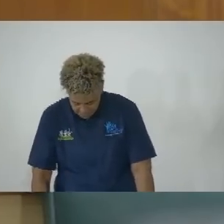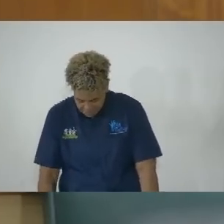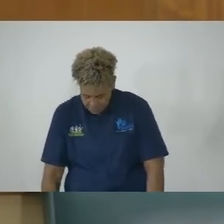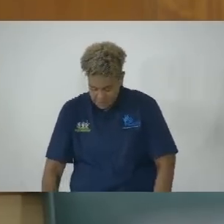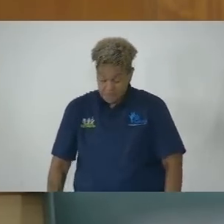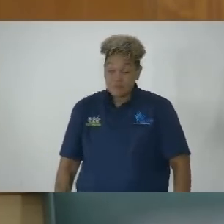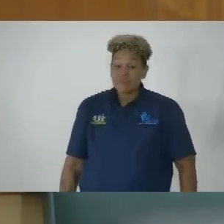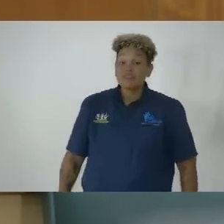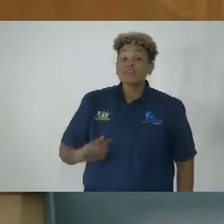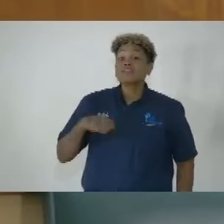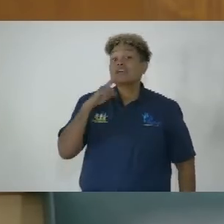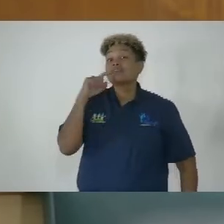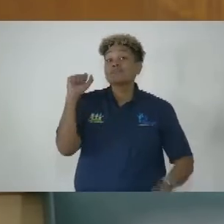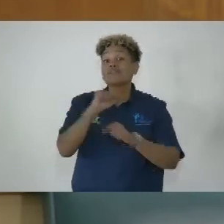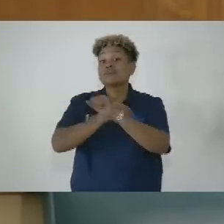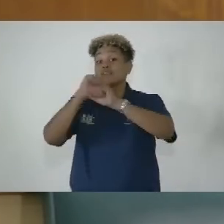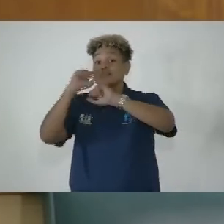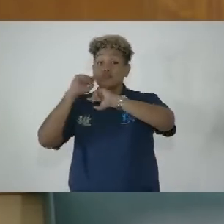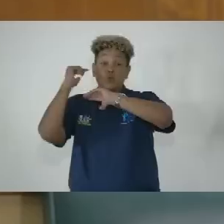I am hoping